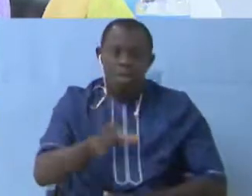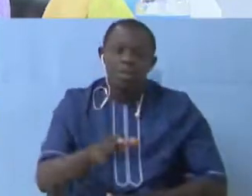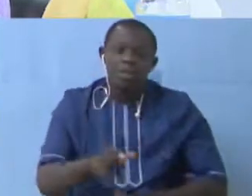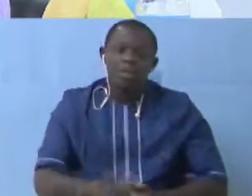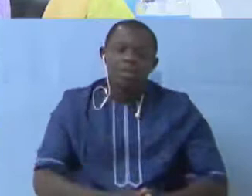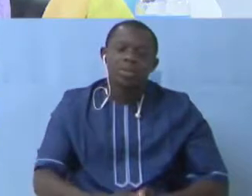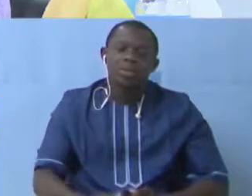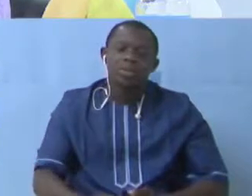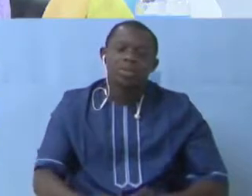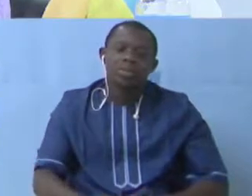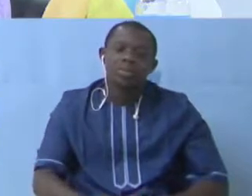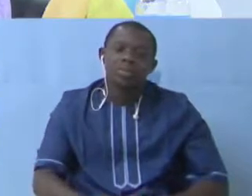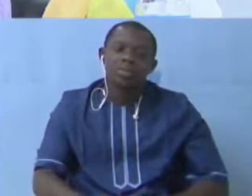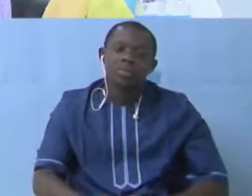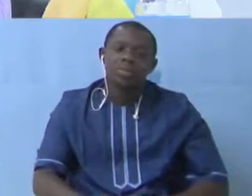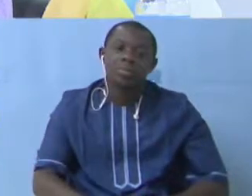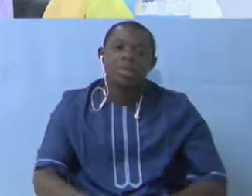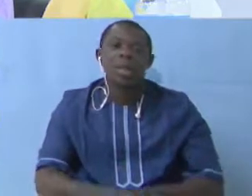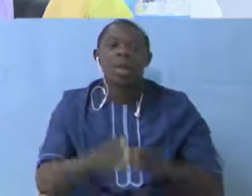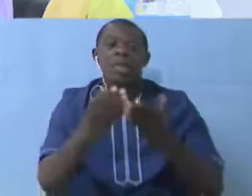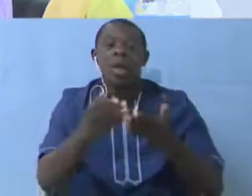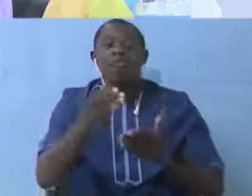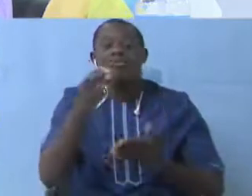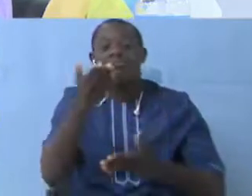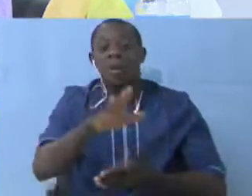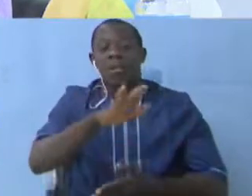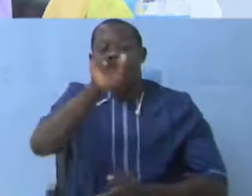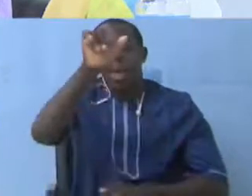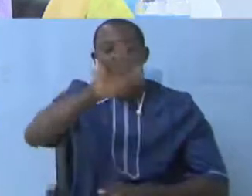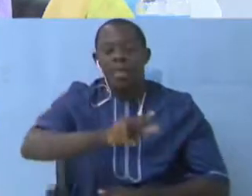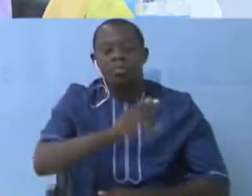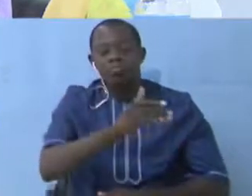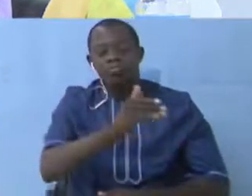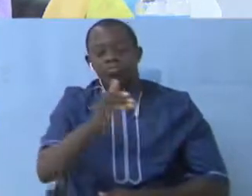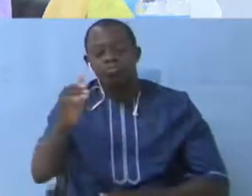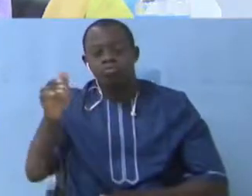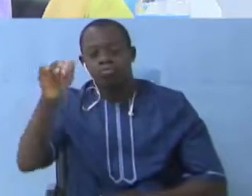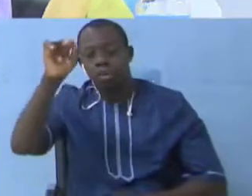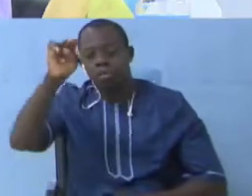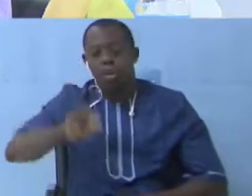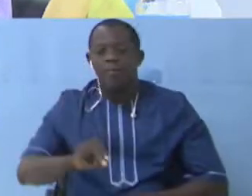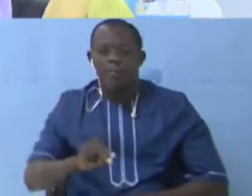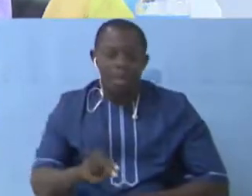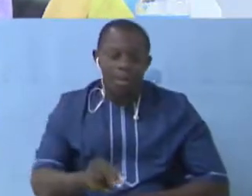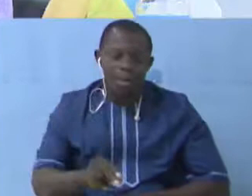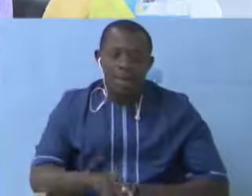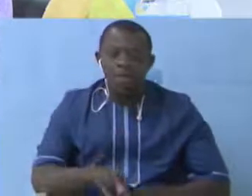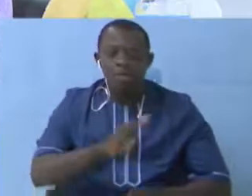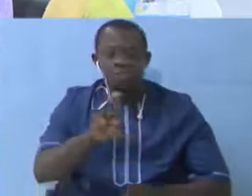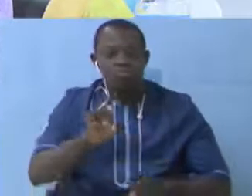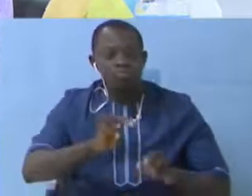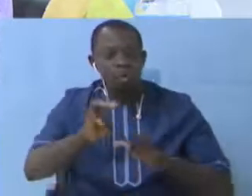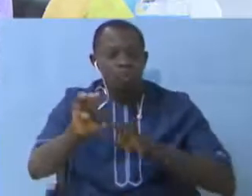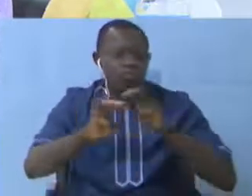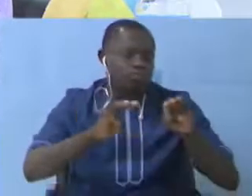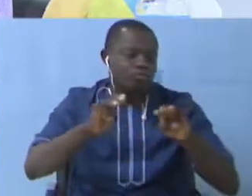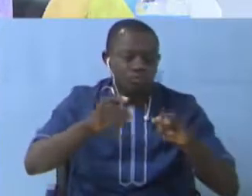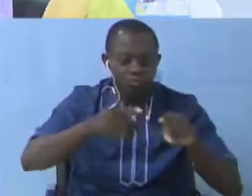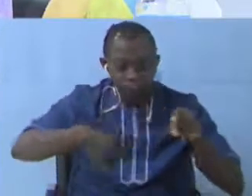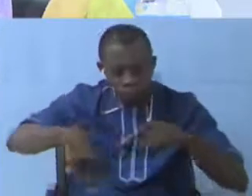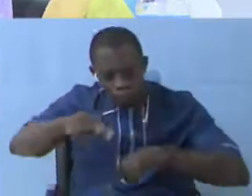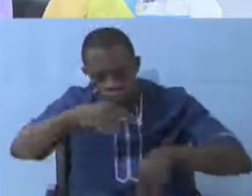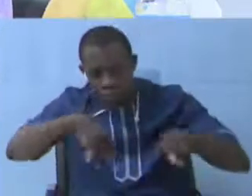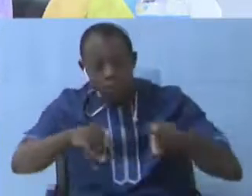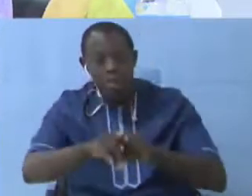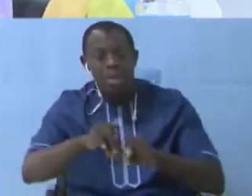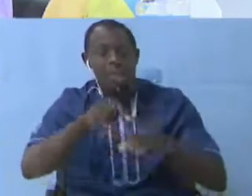for almost from April to November, he couldn't move around in Senegal. ci